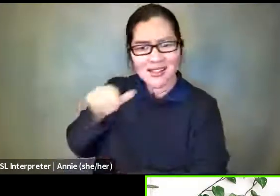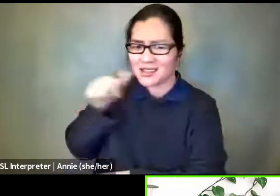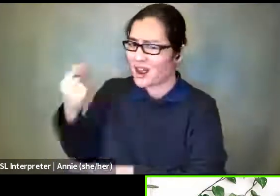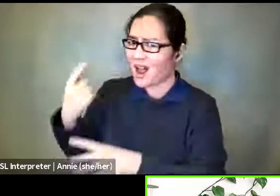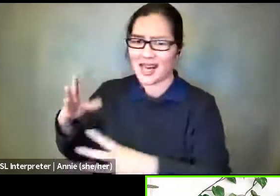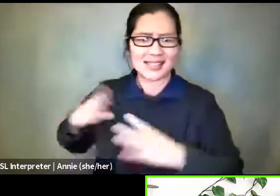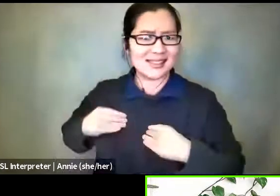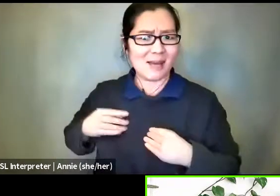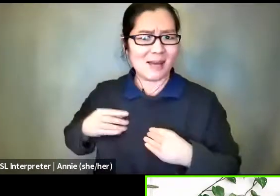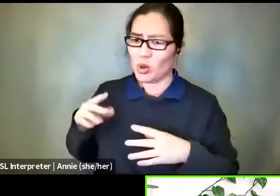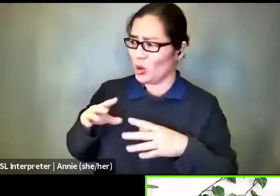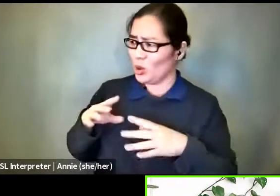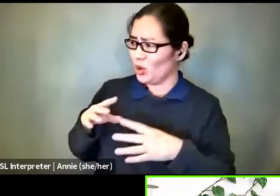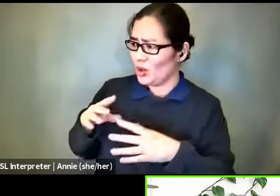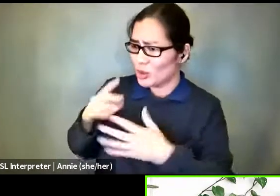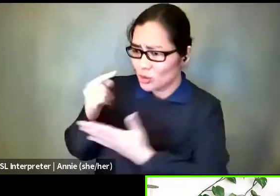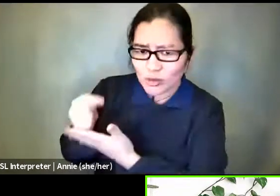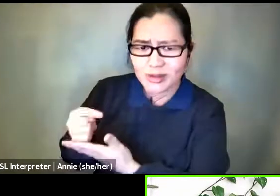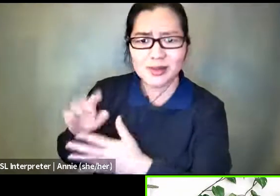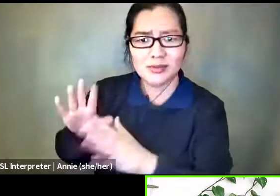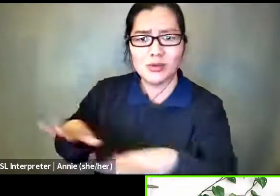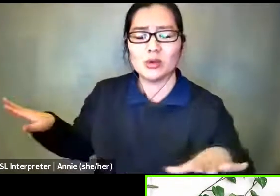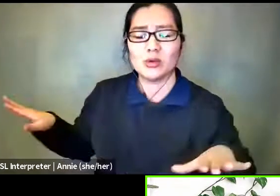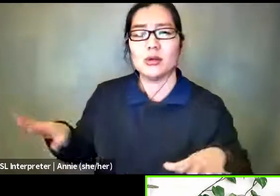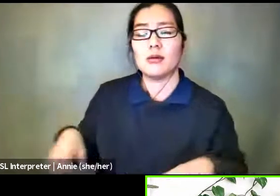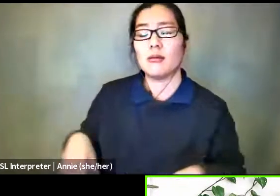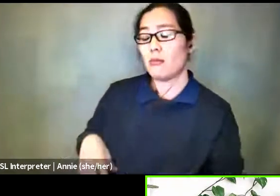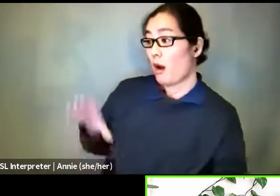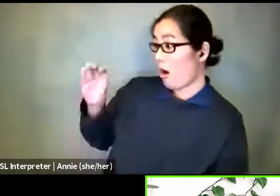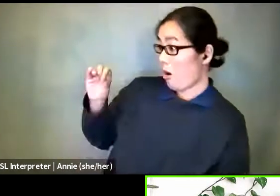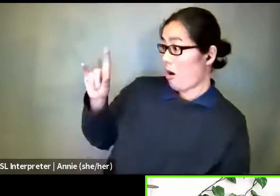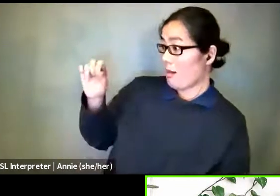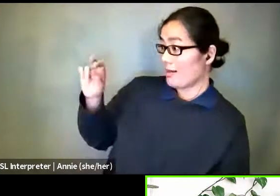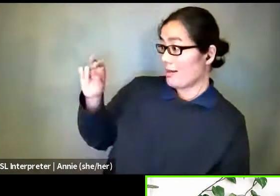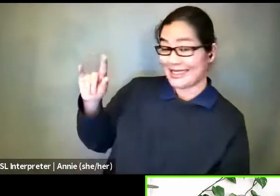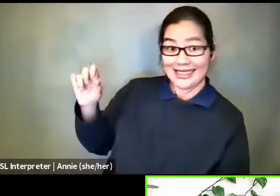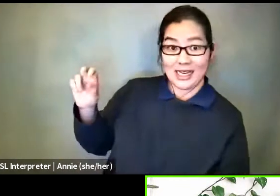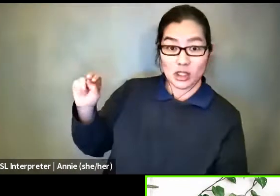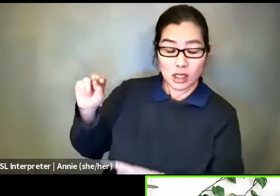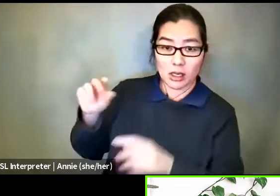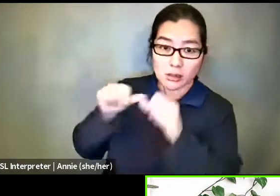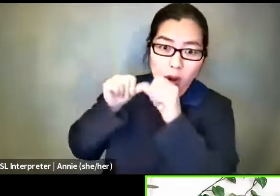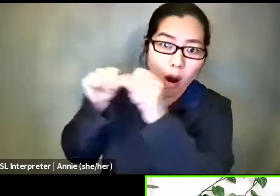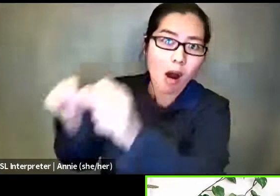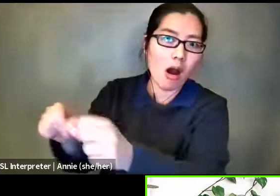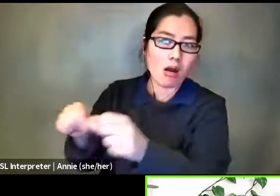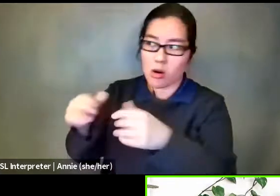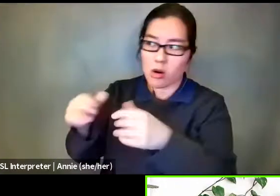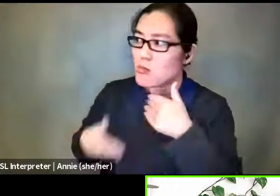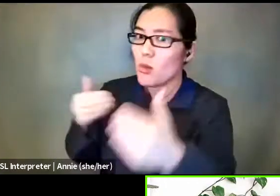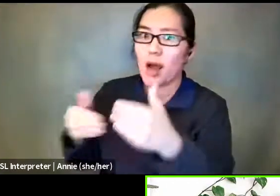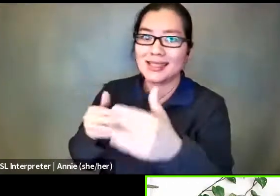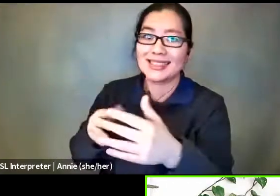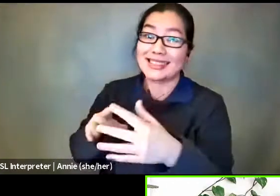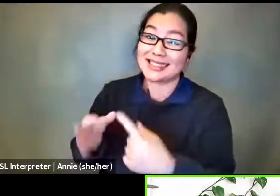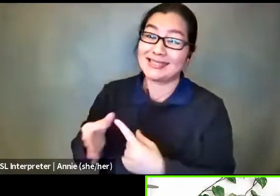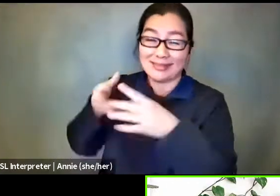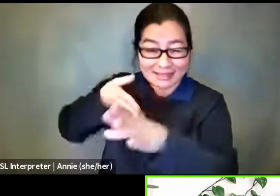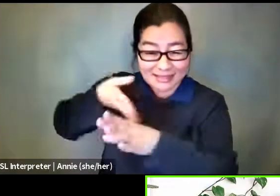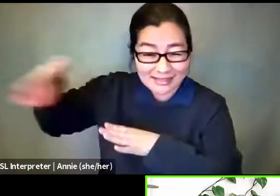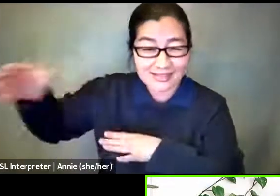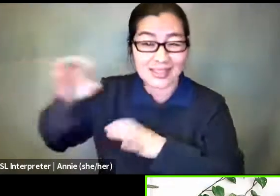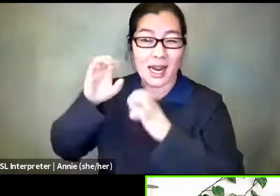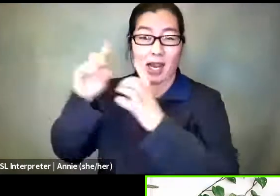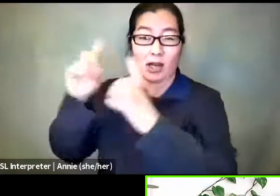that colonizing is an ongoing process within education, we knew that we needed to disrupt that. And the first way that we learned